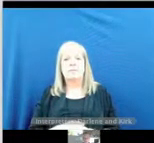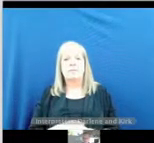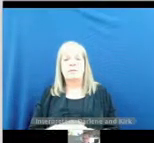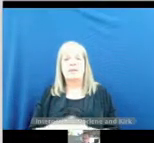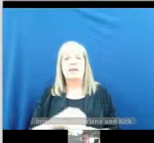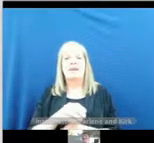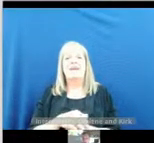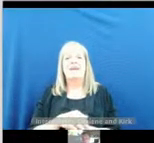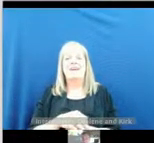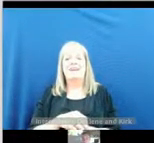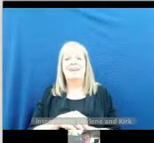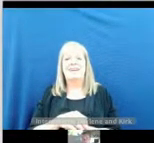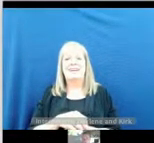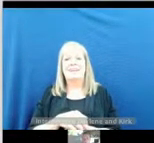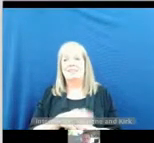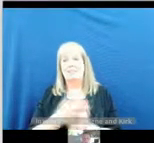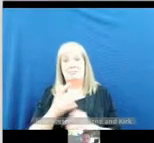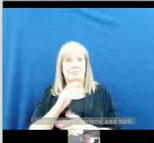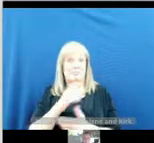atresia of the cone.